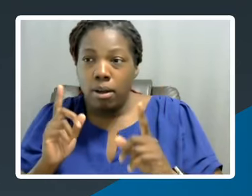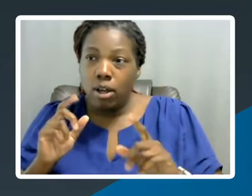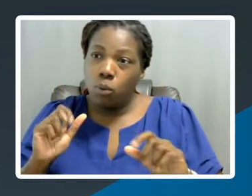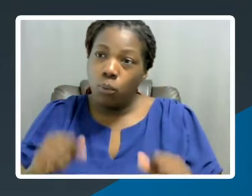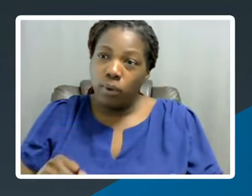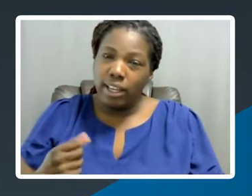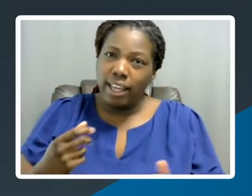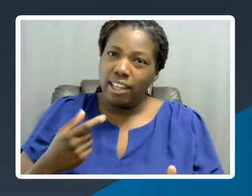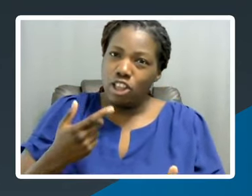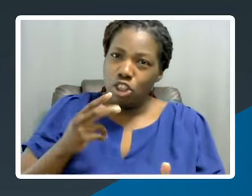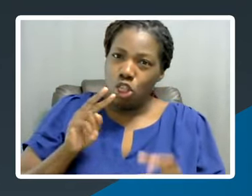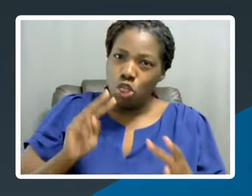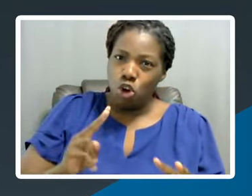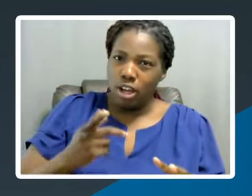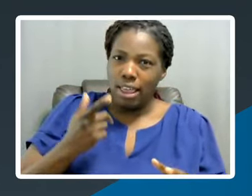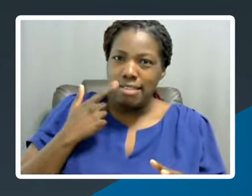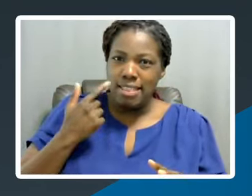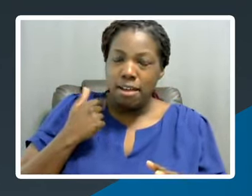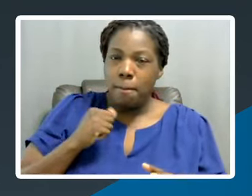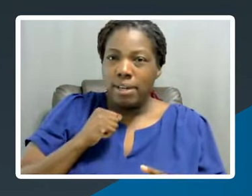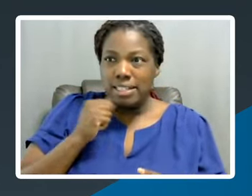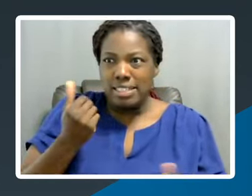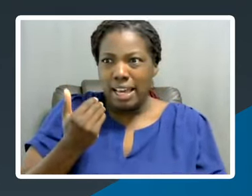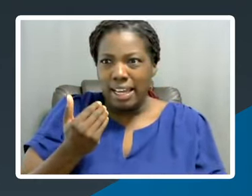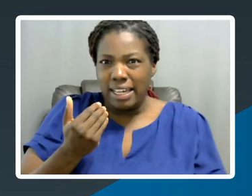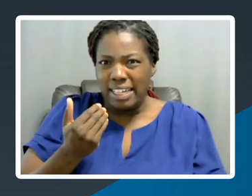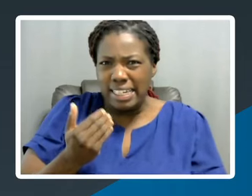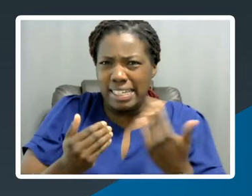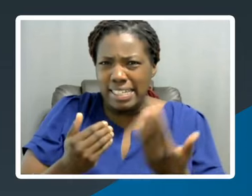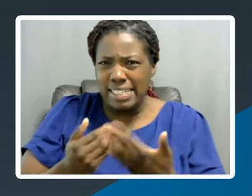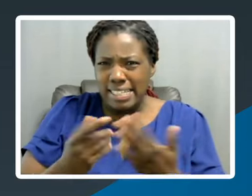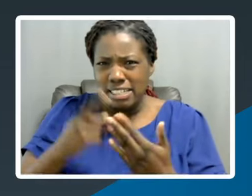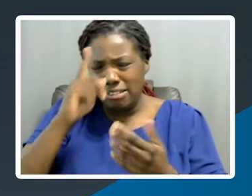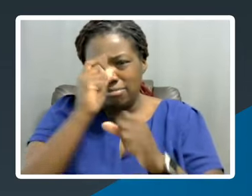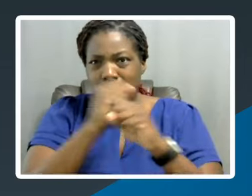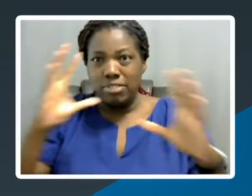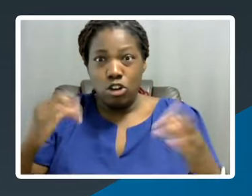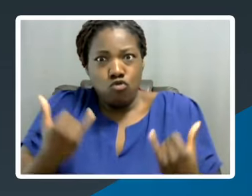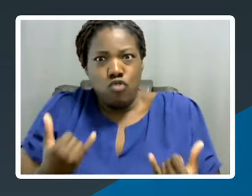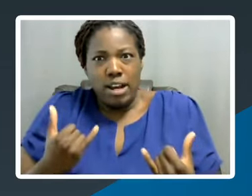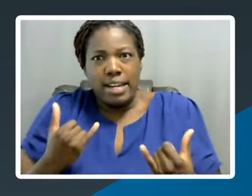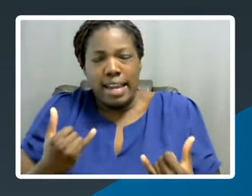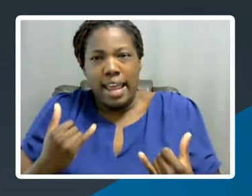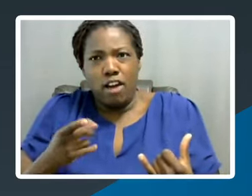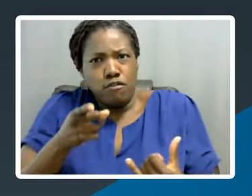this, but it's not easy to do. Imagine if you were to do this right now. Imagine if you